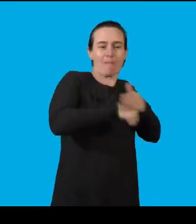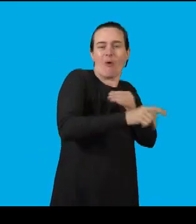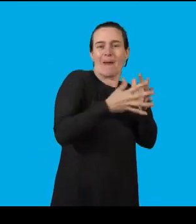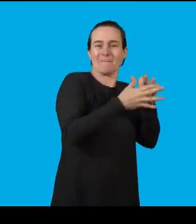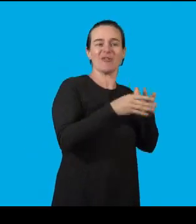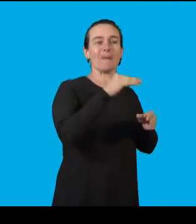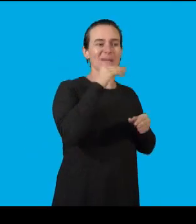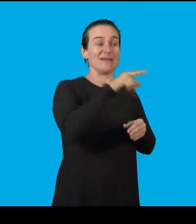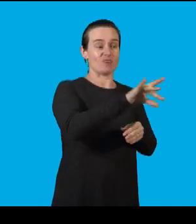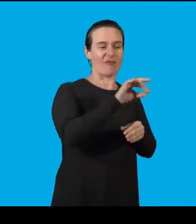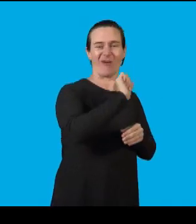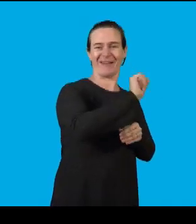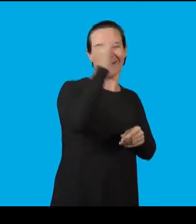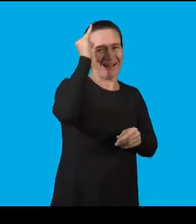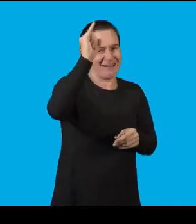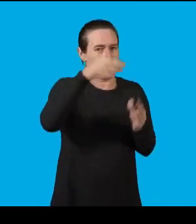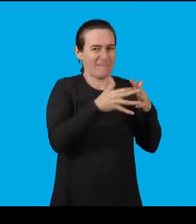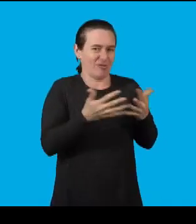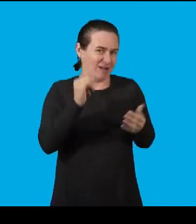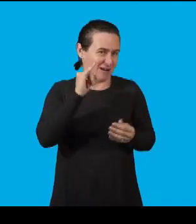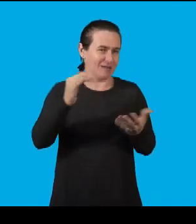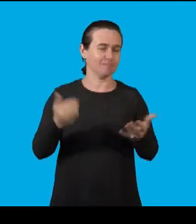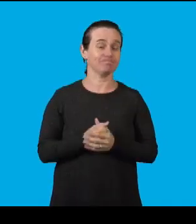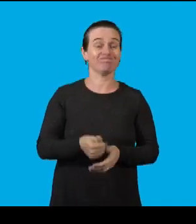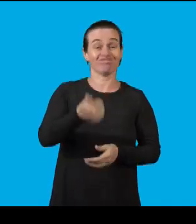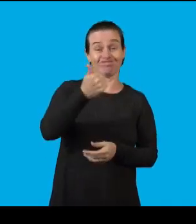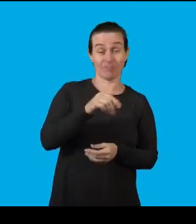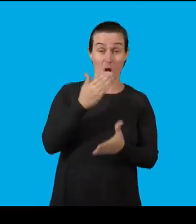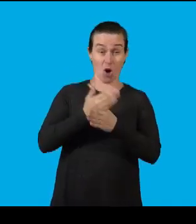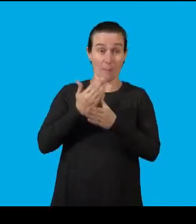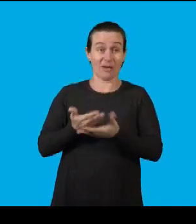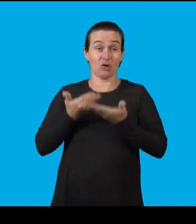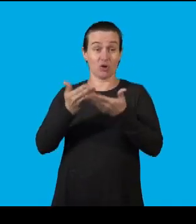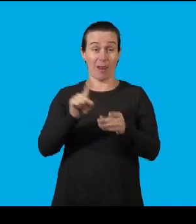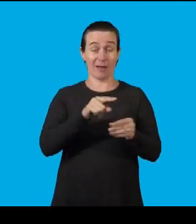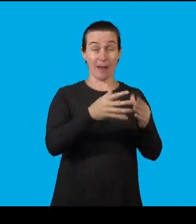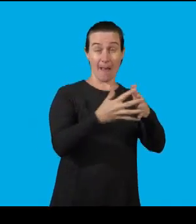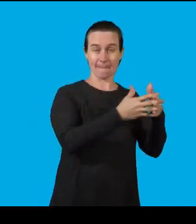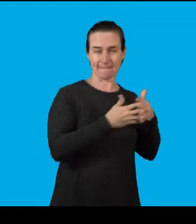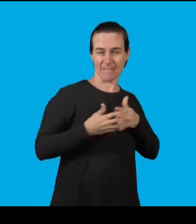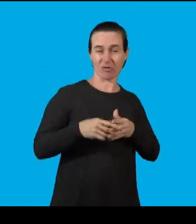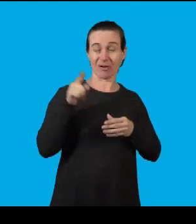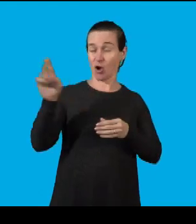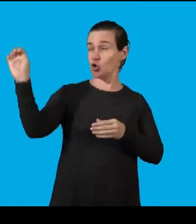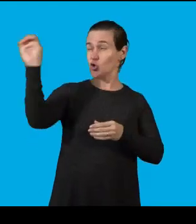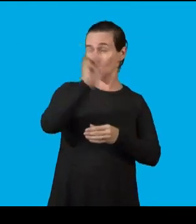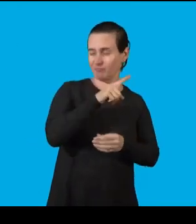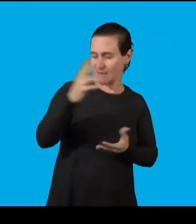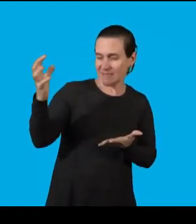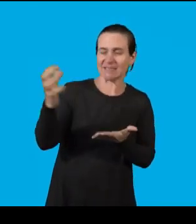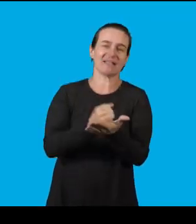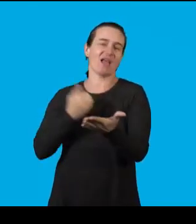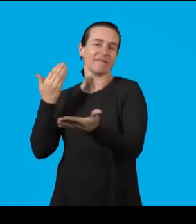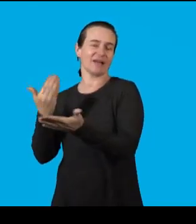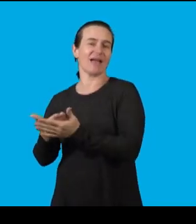bias. The source portrays the United States as a savior. I'm going to highlight savior of Europe, and